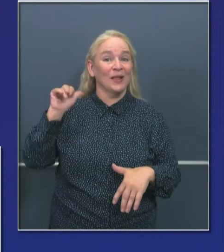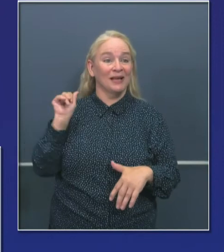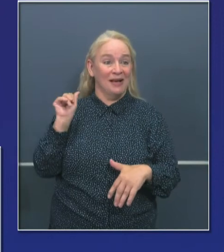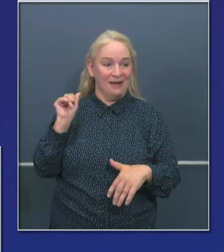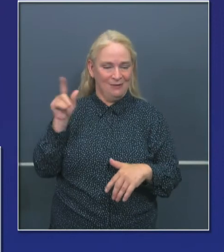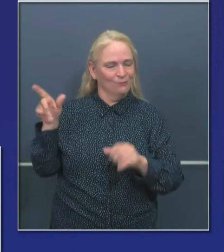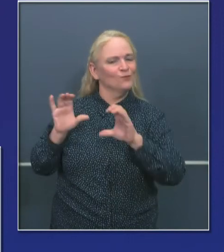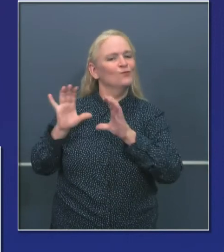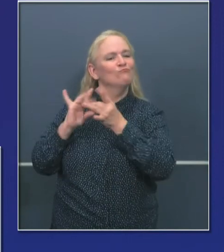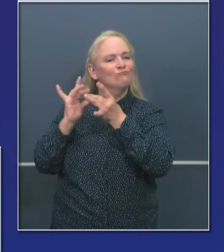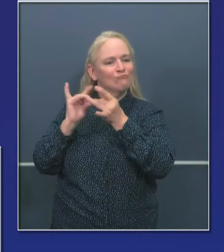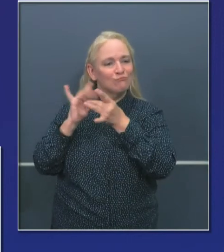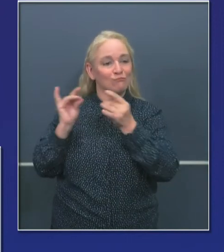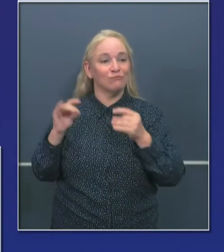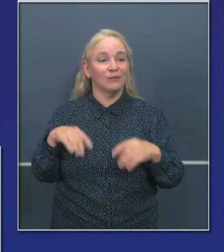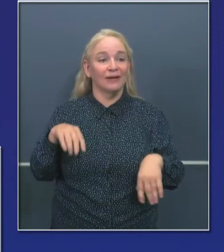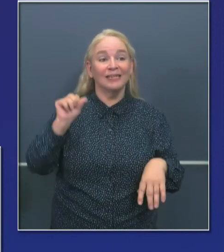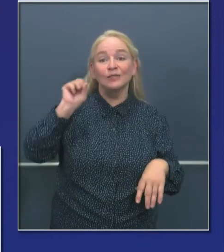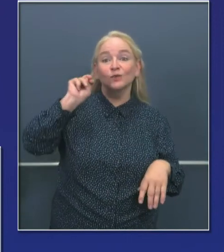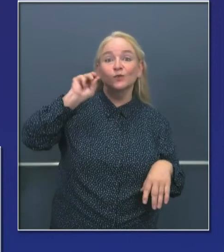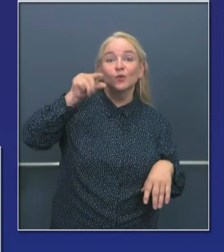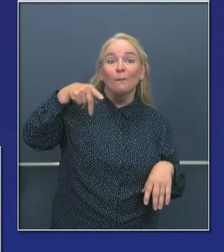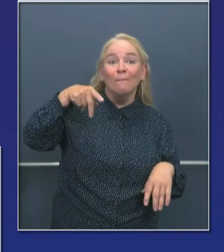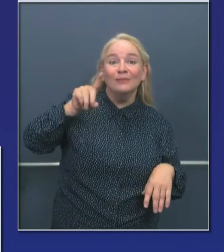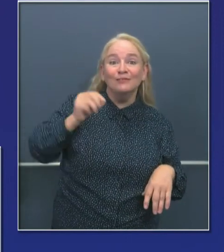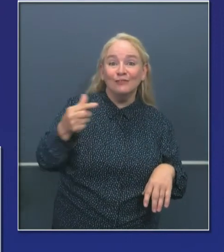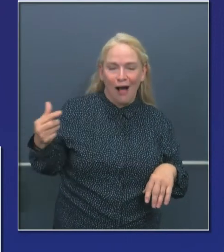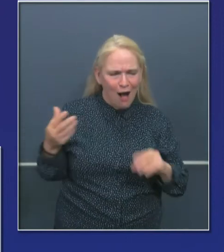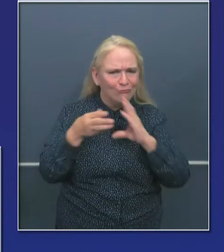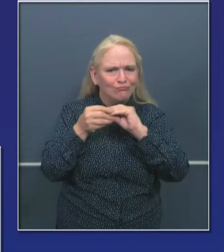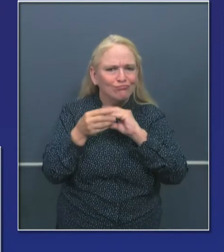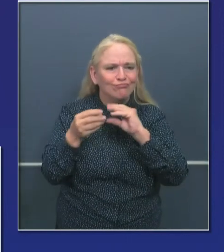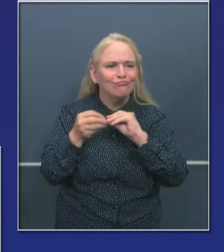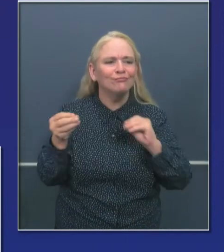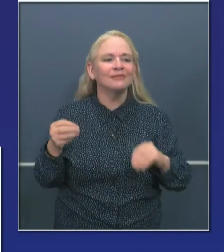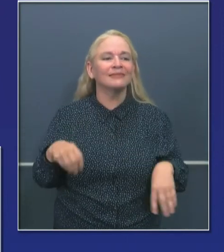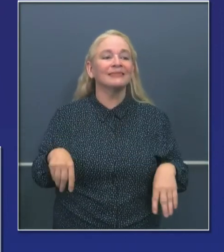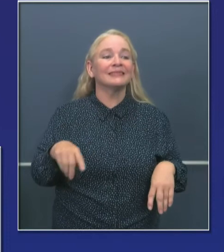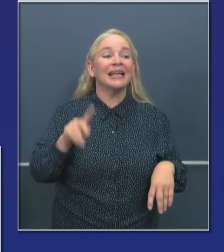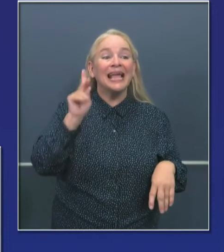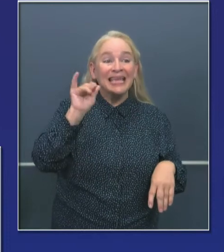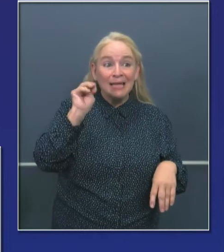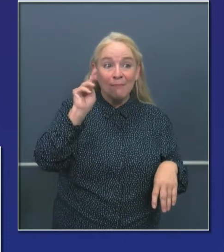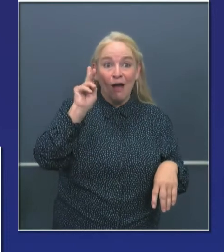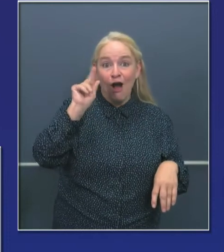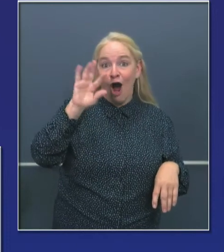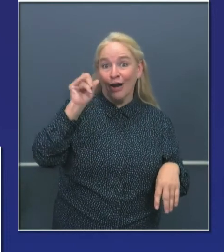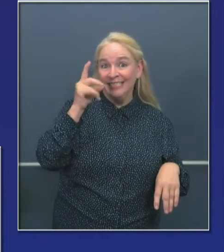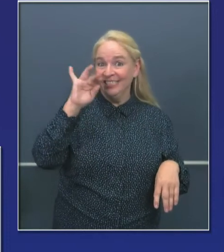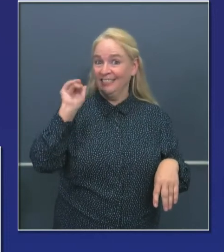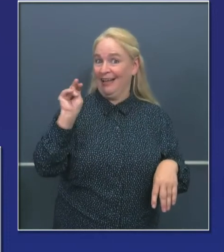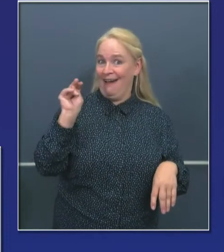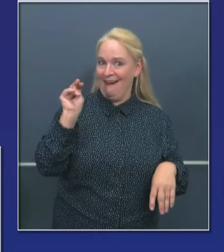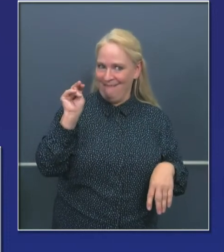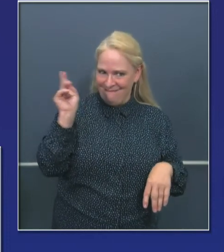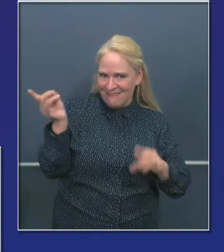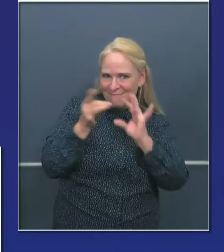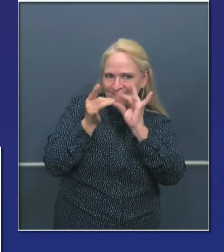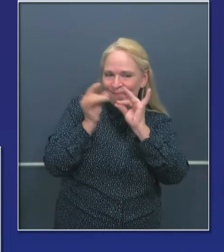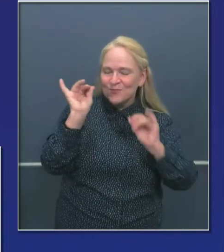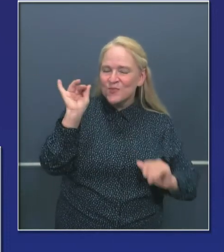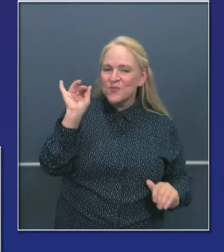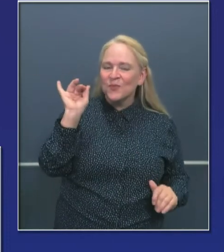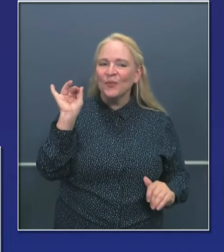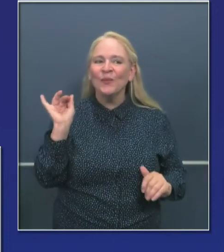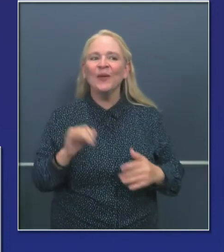Dogg, Kim Kardashian. I honestly could add to many of these. I can show you images of PSAs we put out, but we tried to